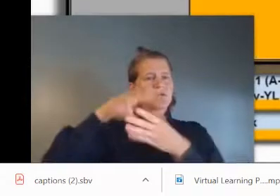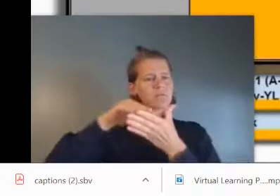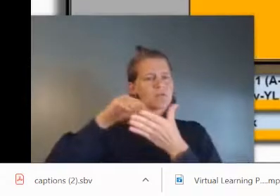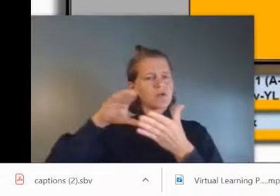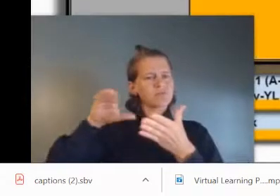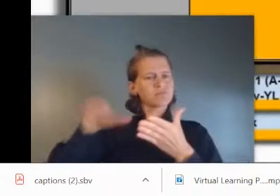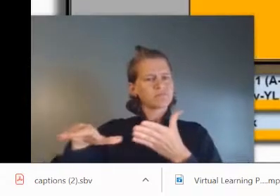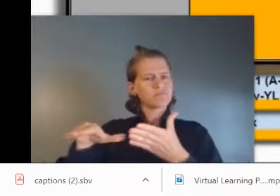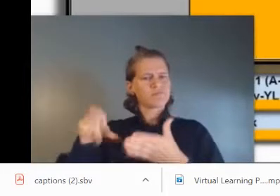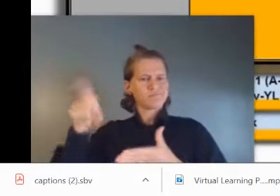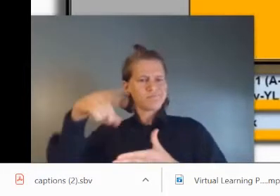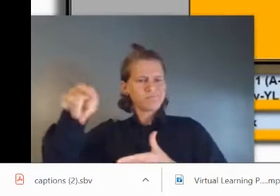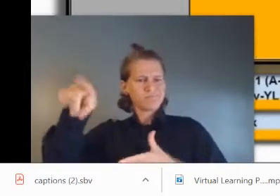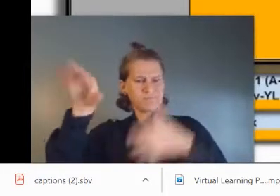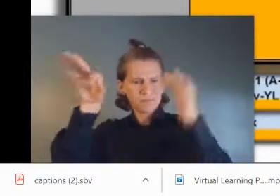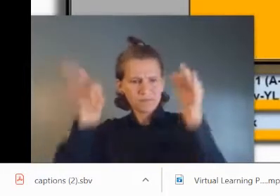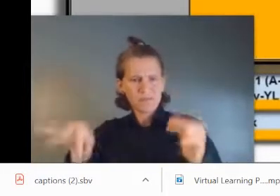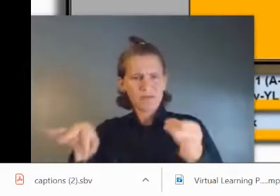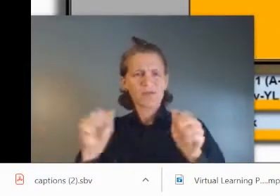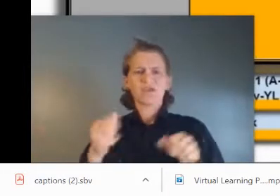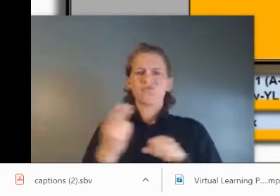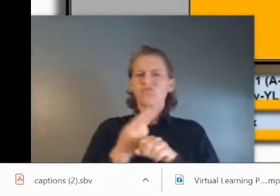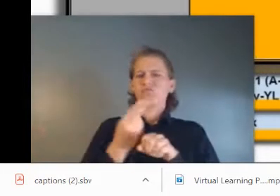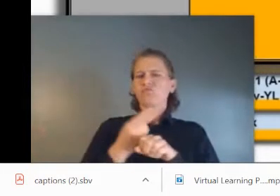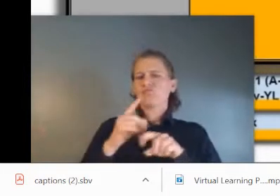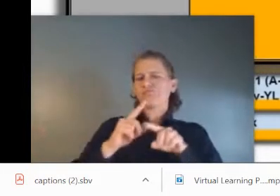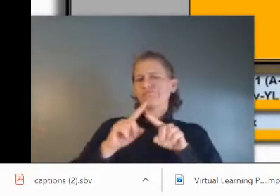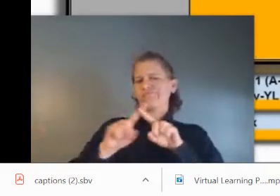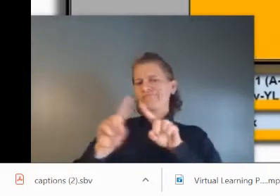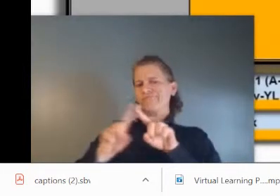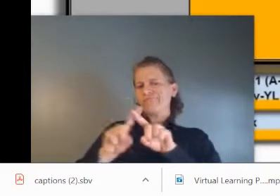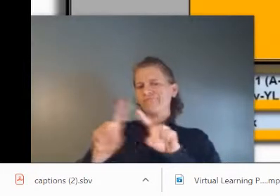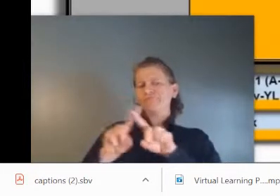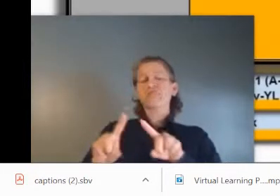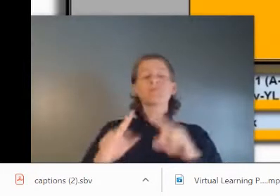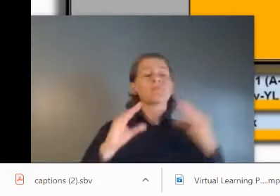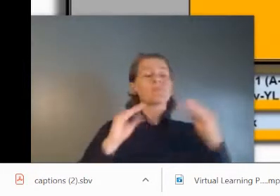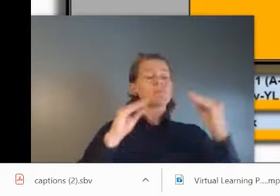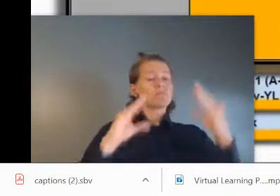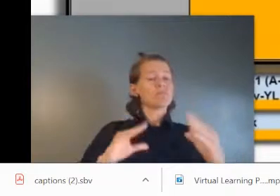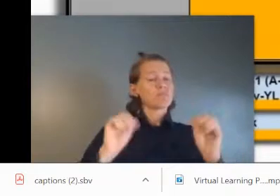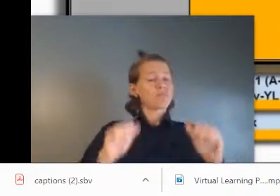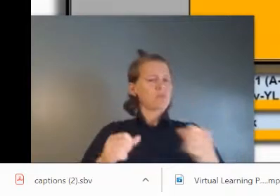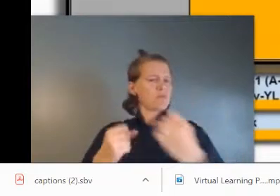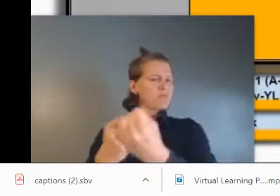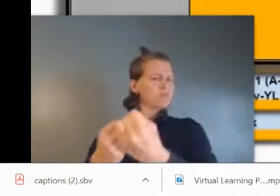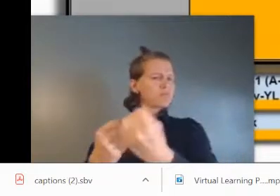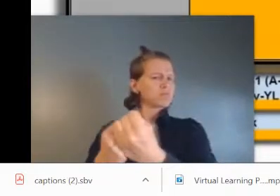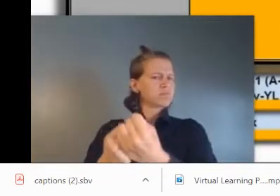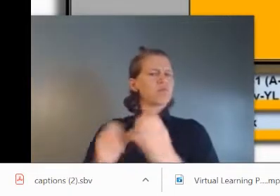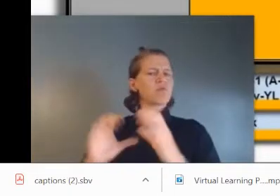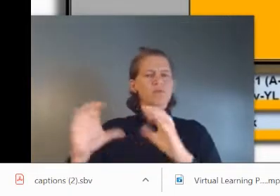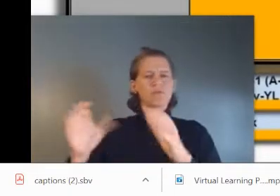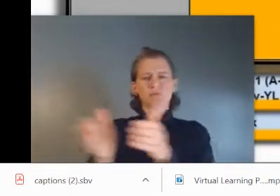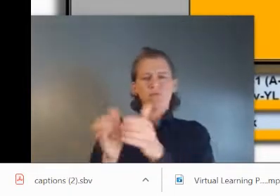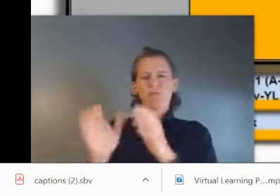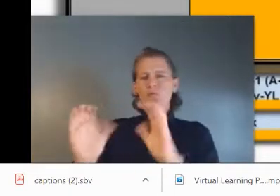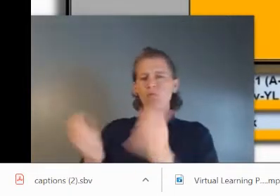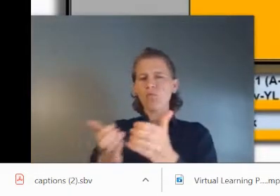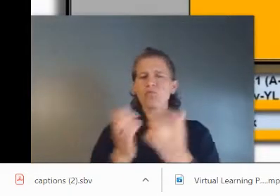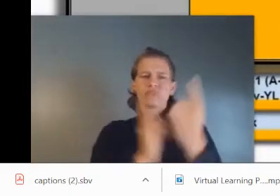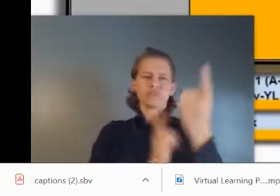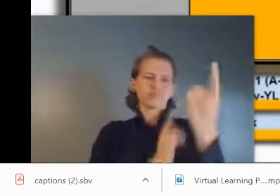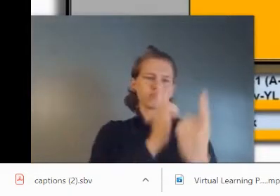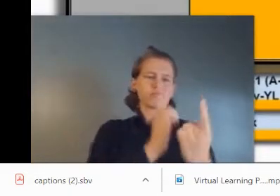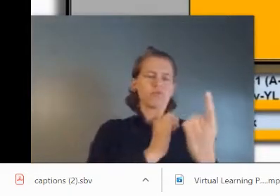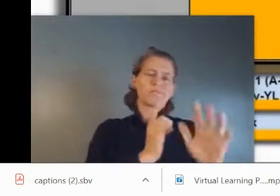be used for several purposes. Teachers can offer instructional support for students in small groups or for individuals, but it is